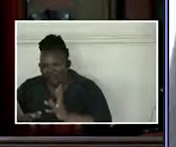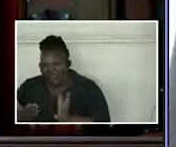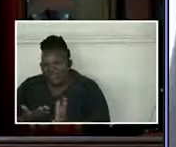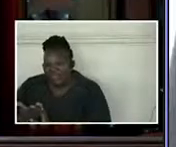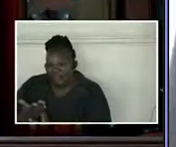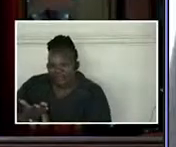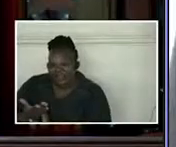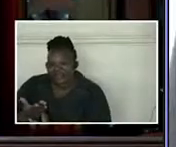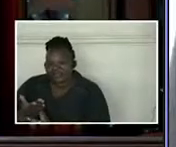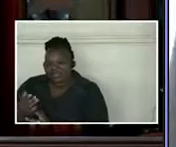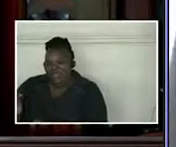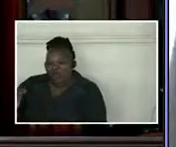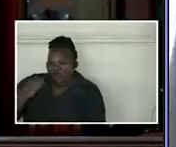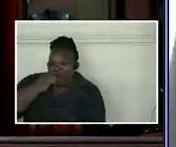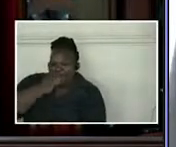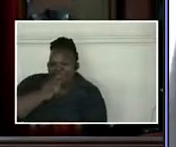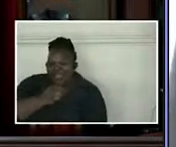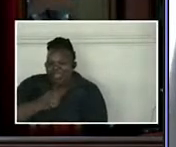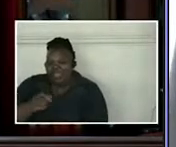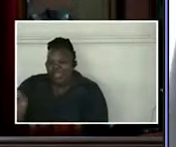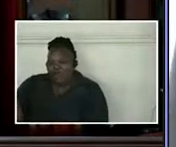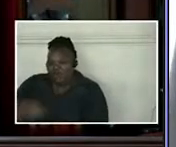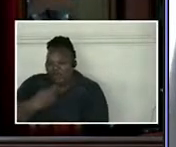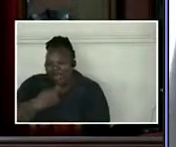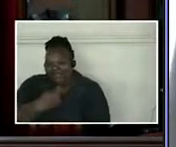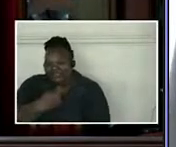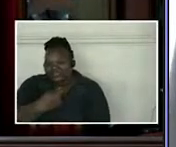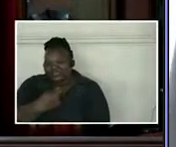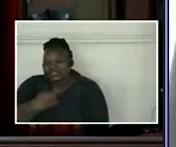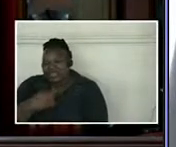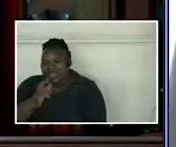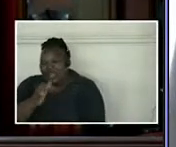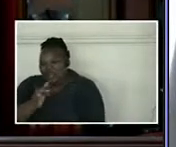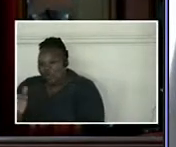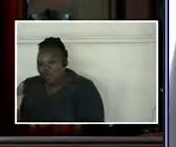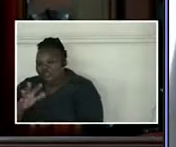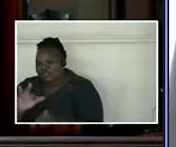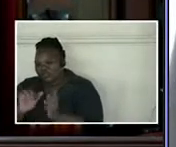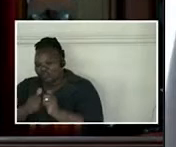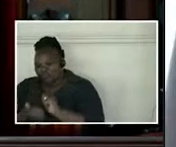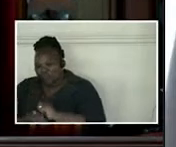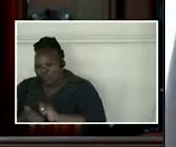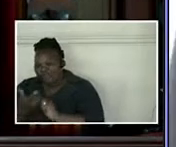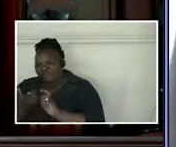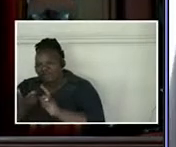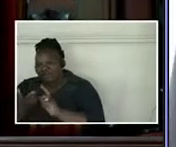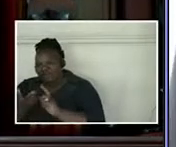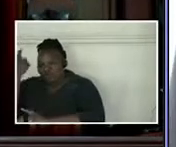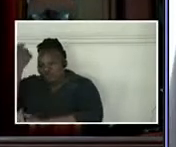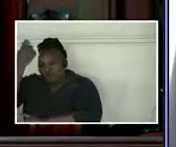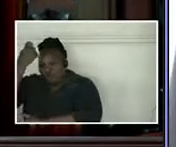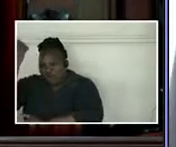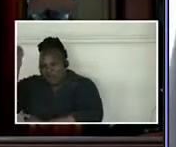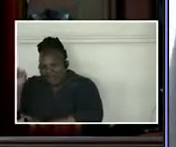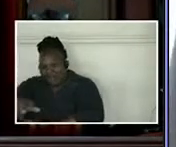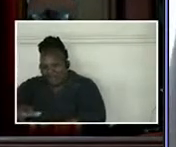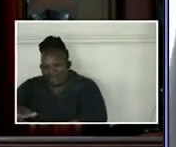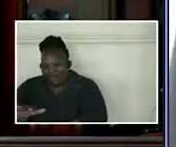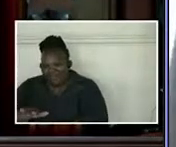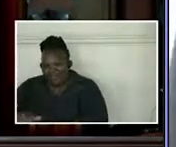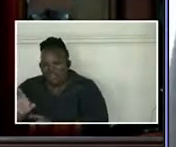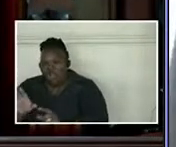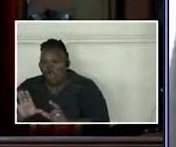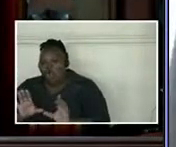cricket waters for a water sport for people from rural and the disadvantaged background the committee welcomes the